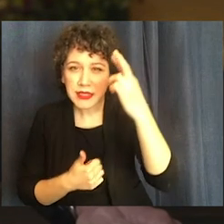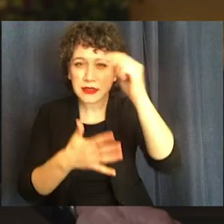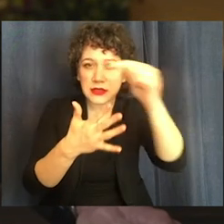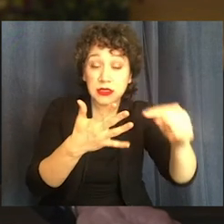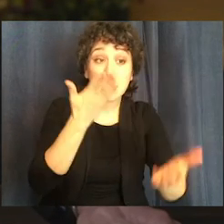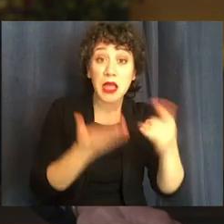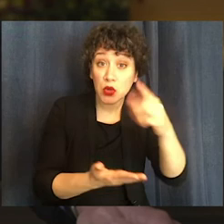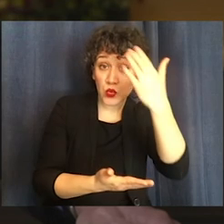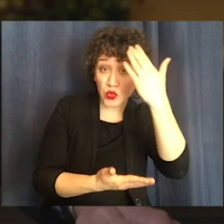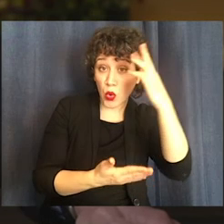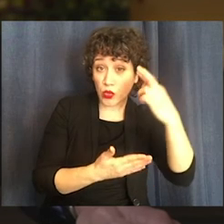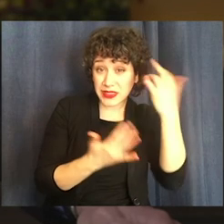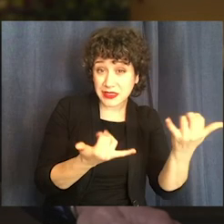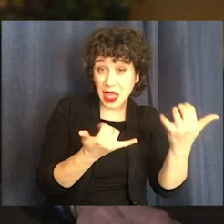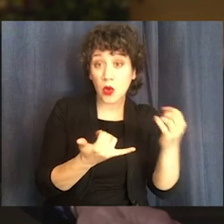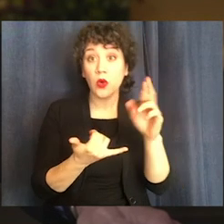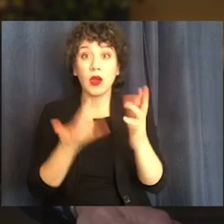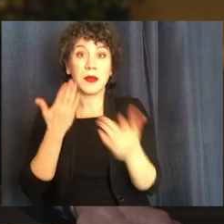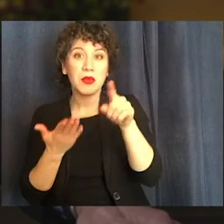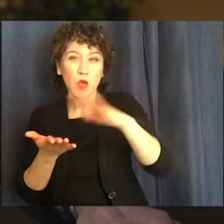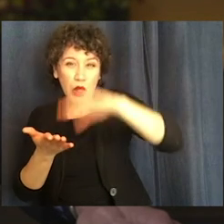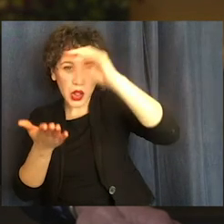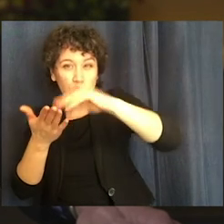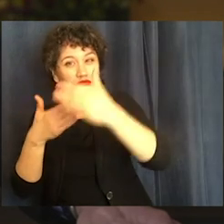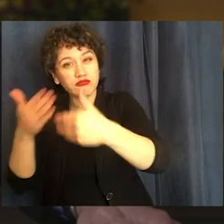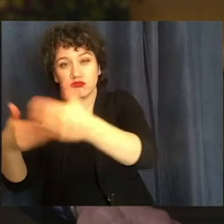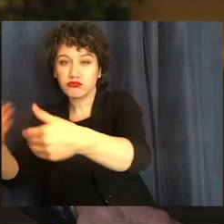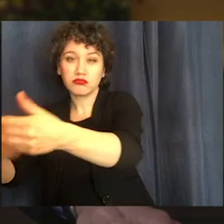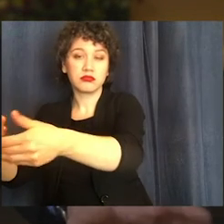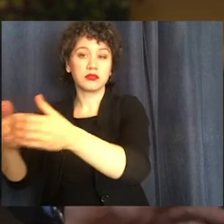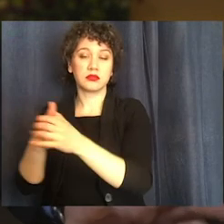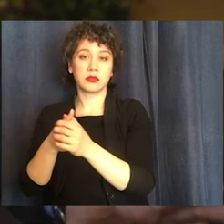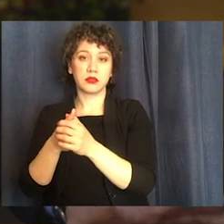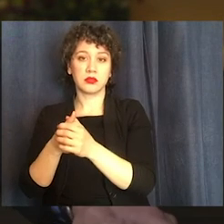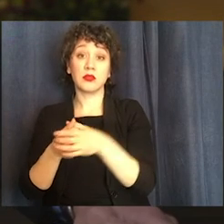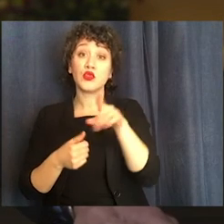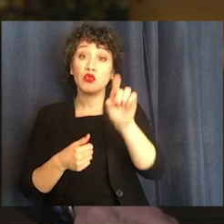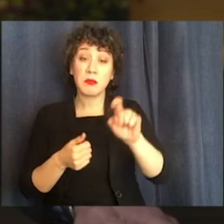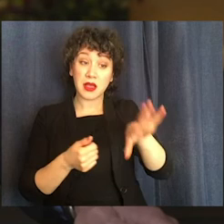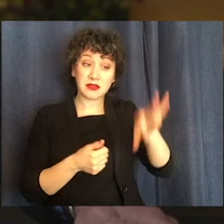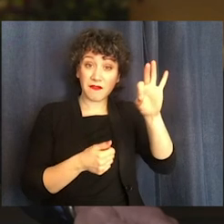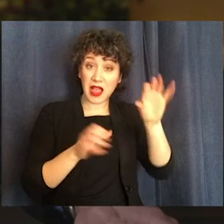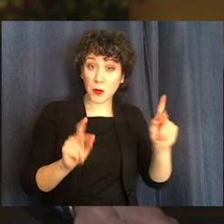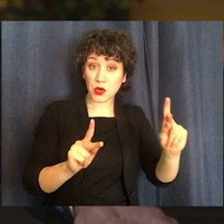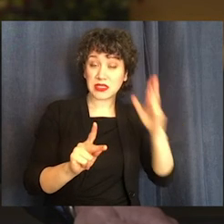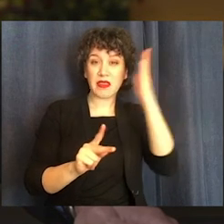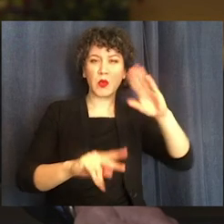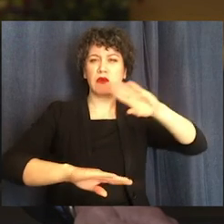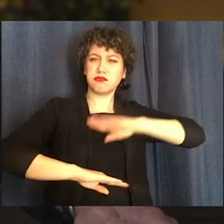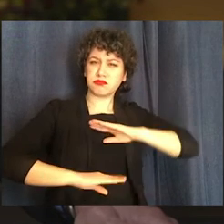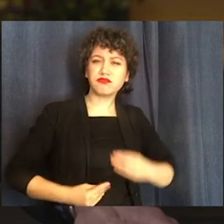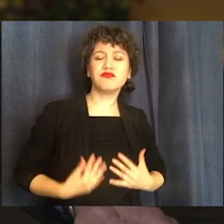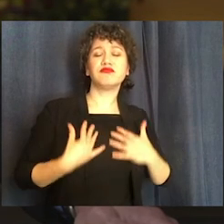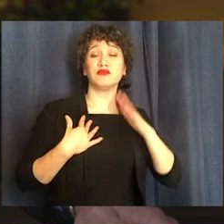and enrich your life so that yours is a life well lived. How you do that is what makes each of you and